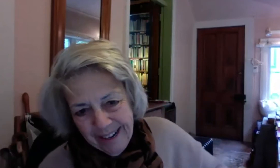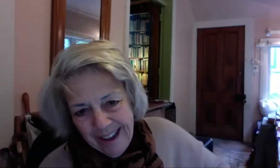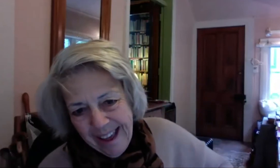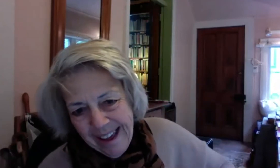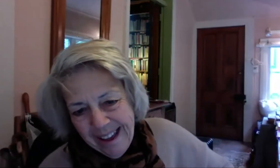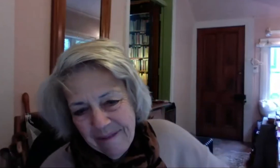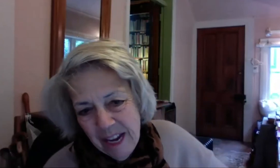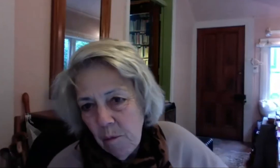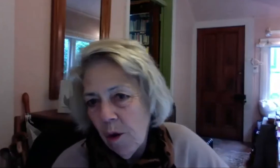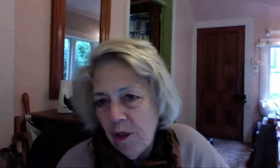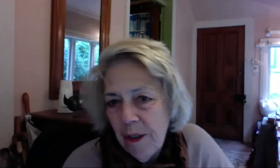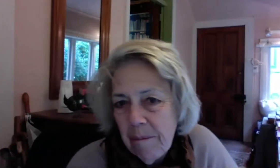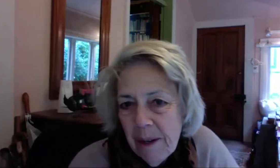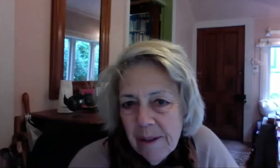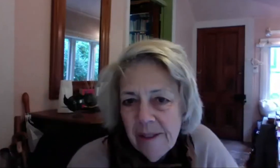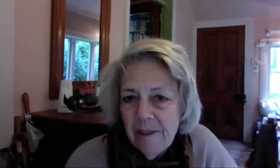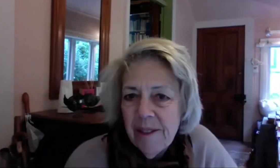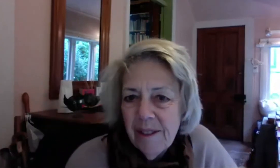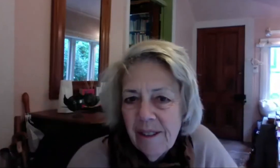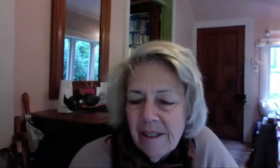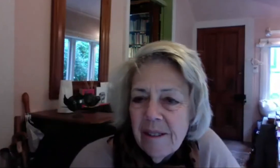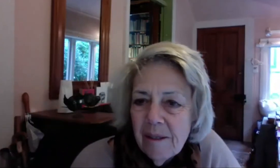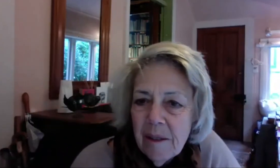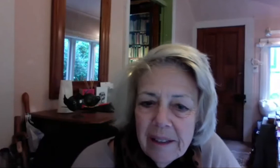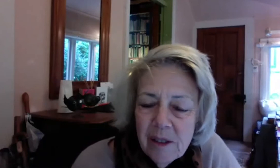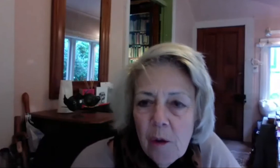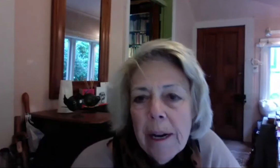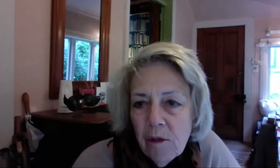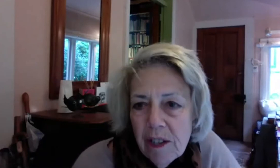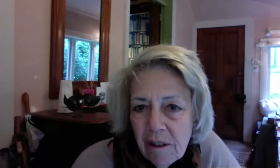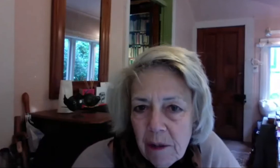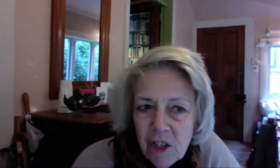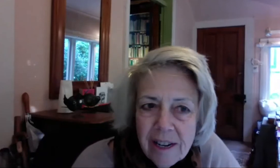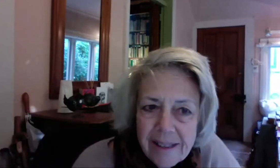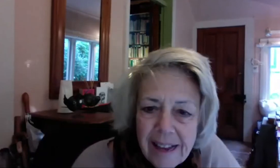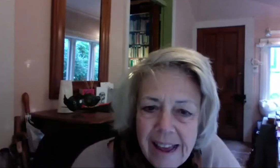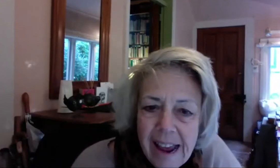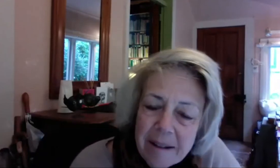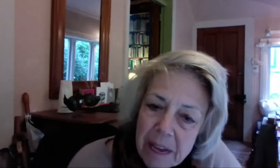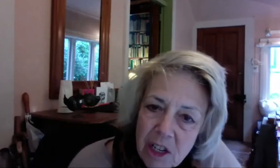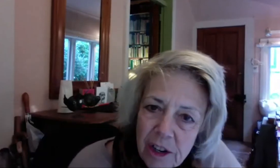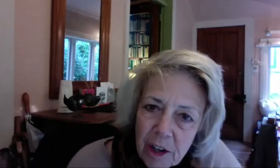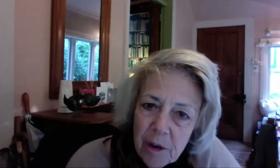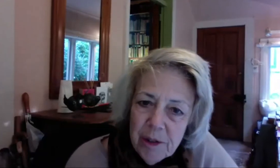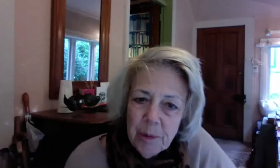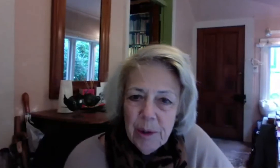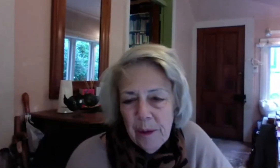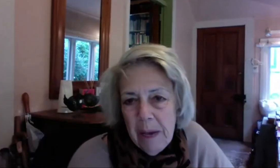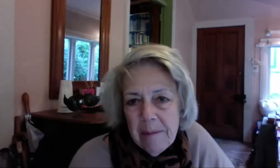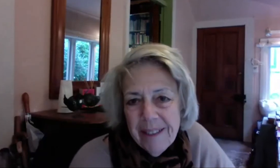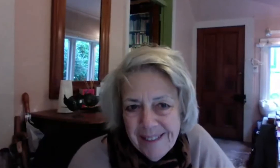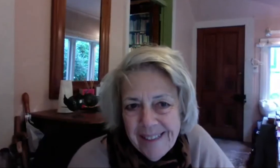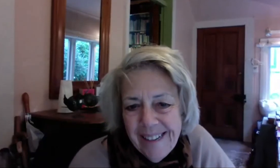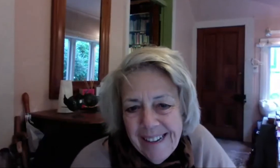recording and watch it, because there is just there's so much richness and passion across all of